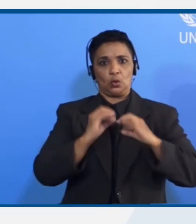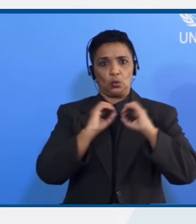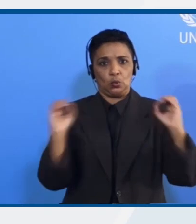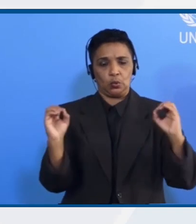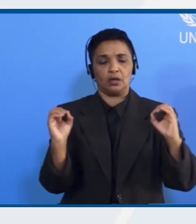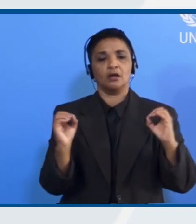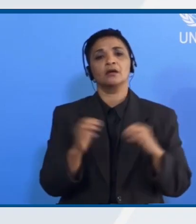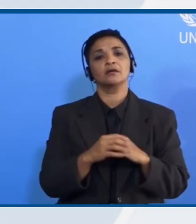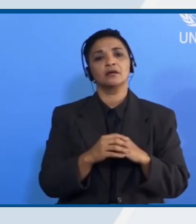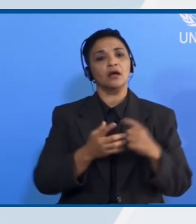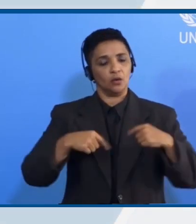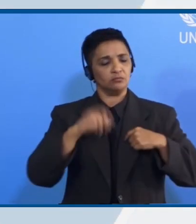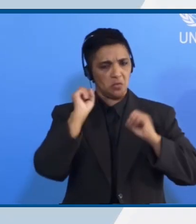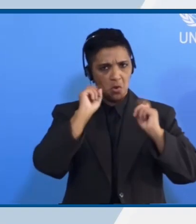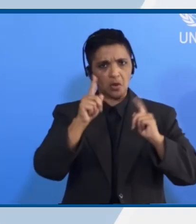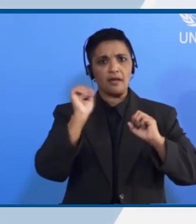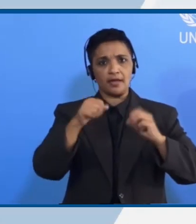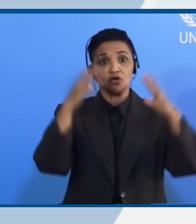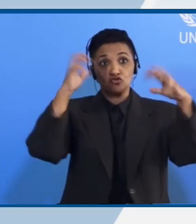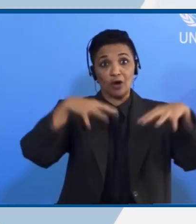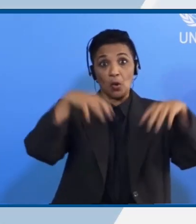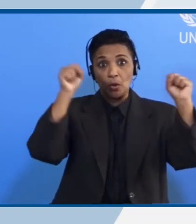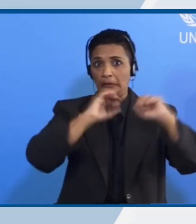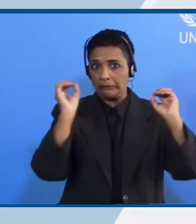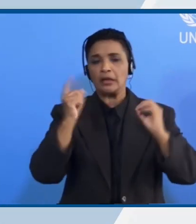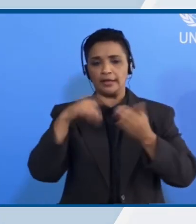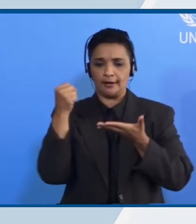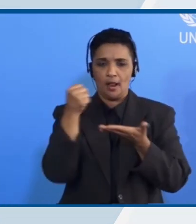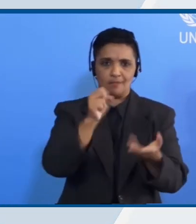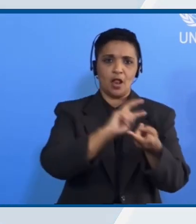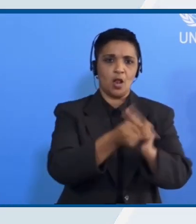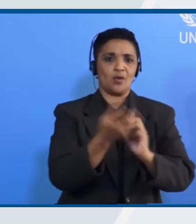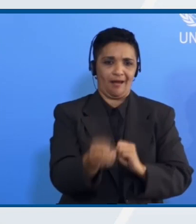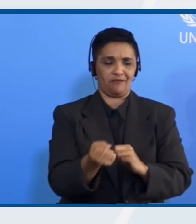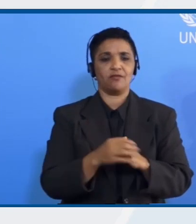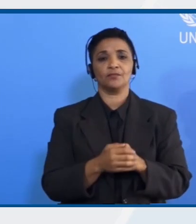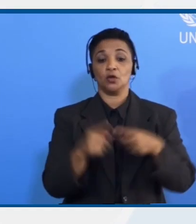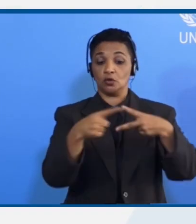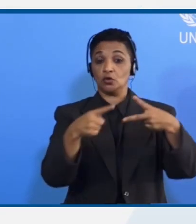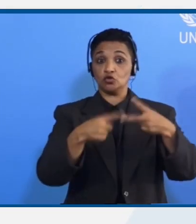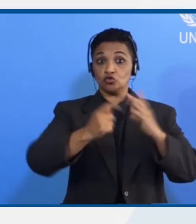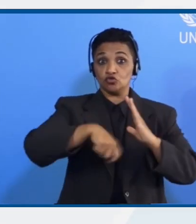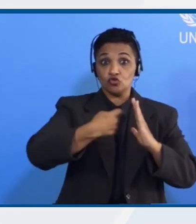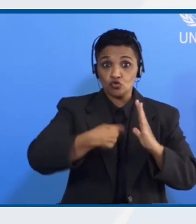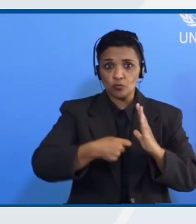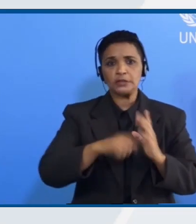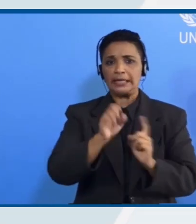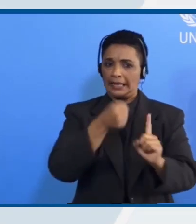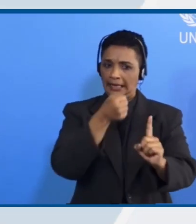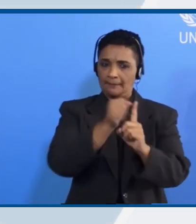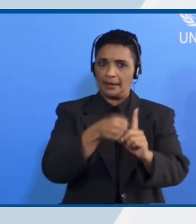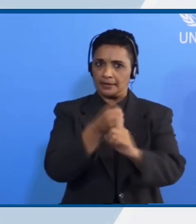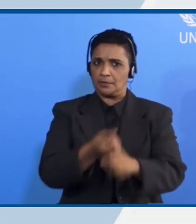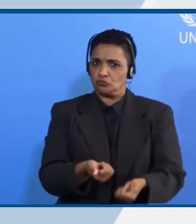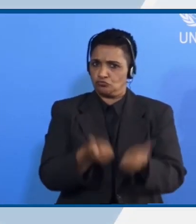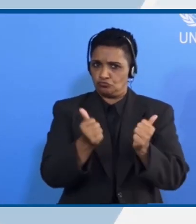key short-term drought-prone enterprises. So, the two products are bringing more impact. So, government